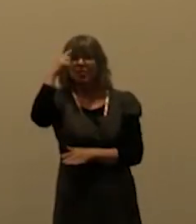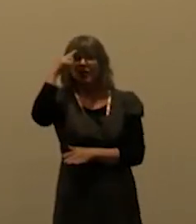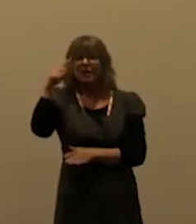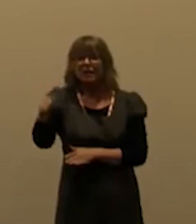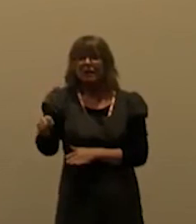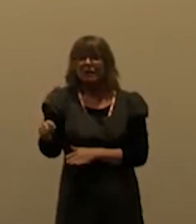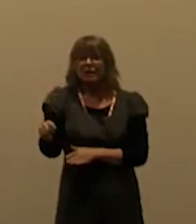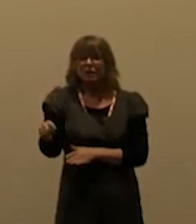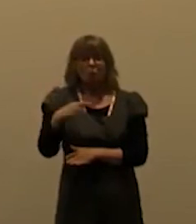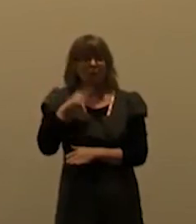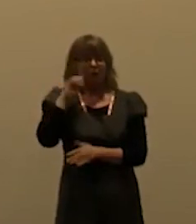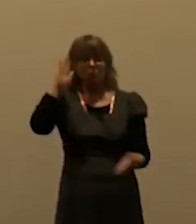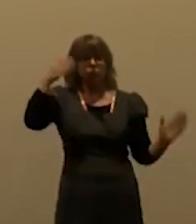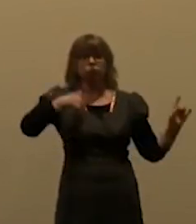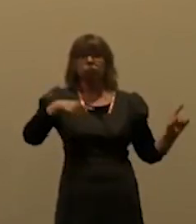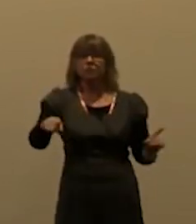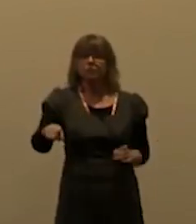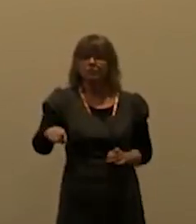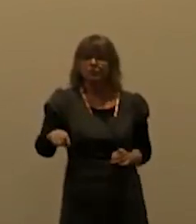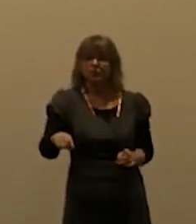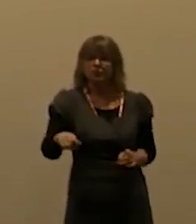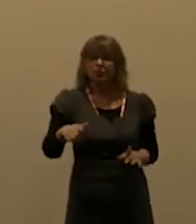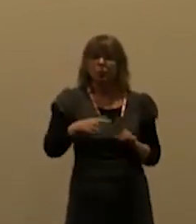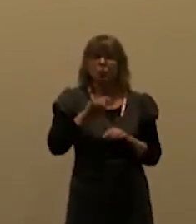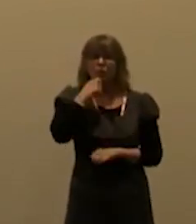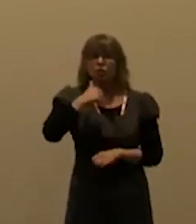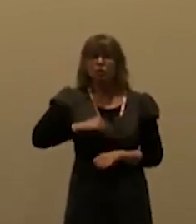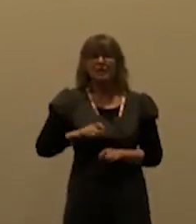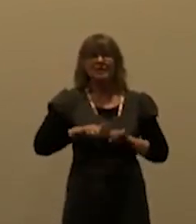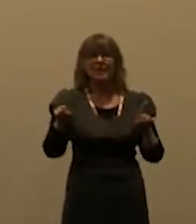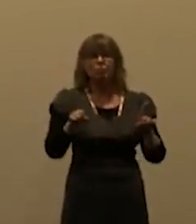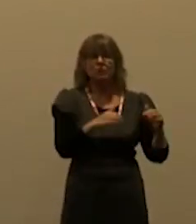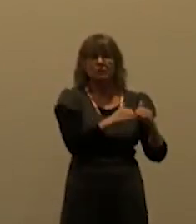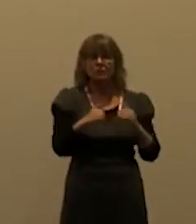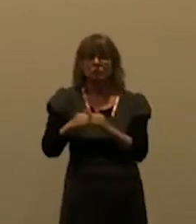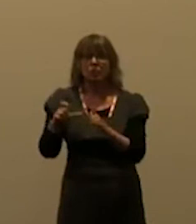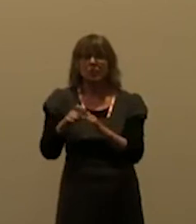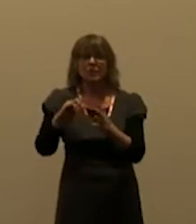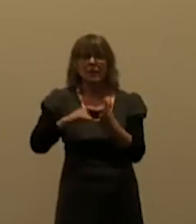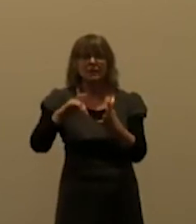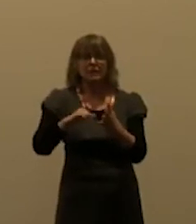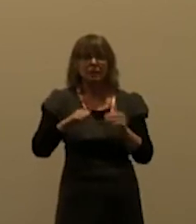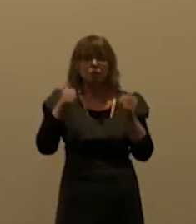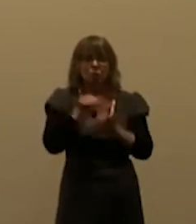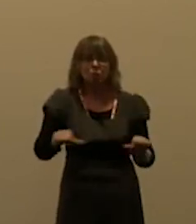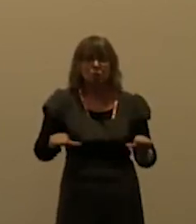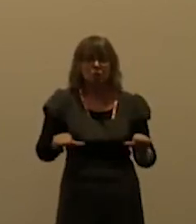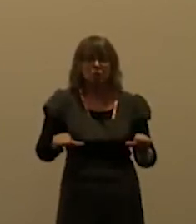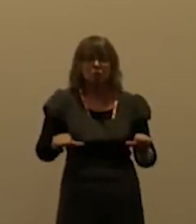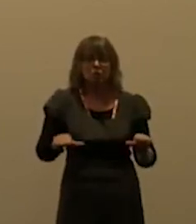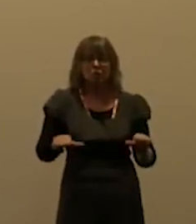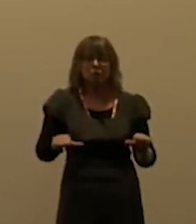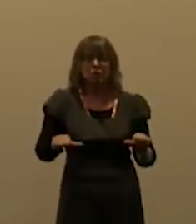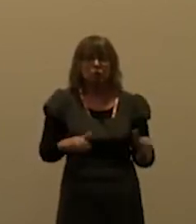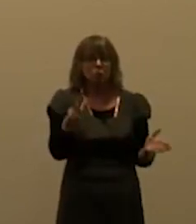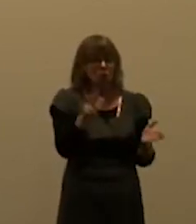Or if I got completely off piece. Related to this question, would you need separate instances of this DSC solution in order to